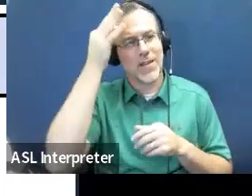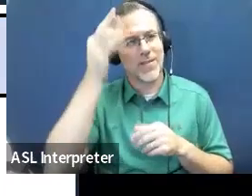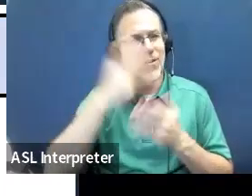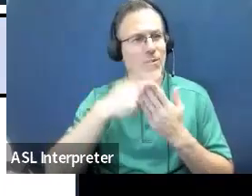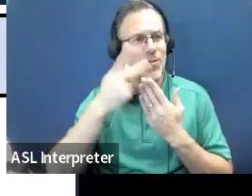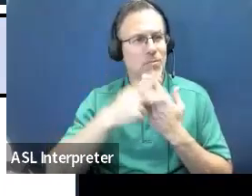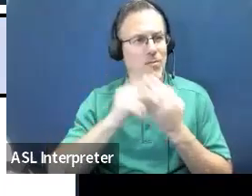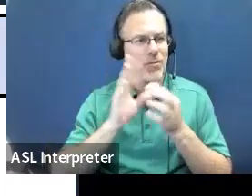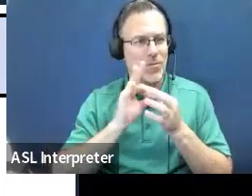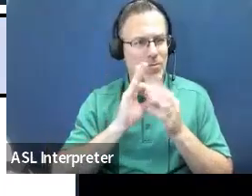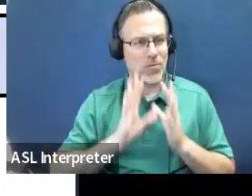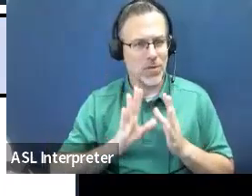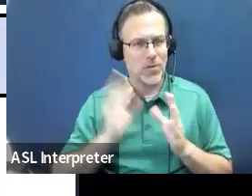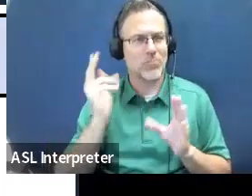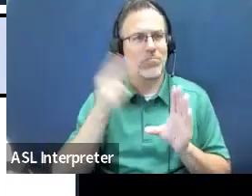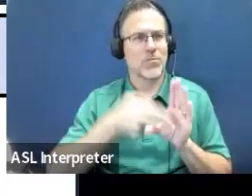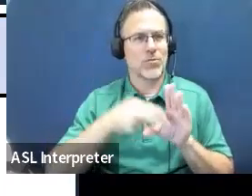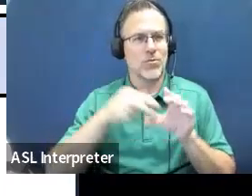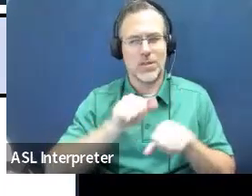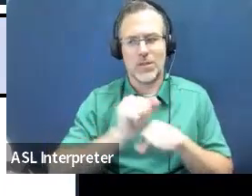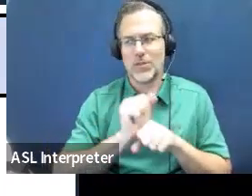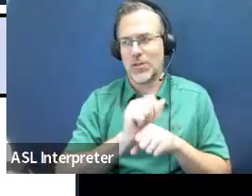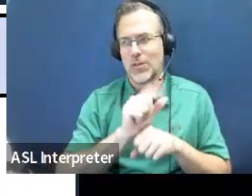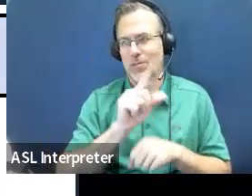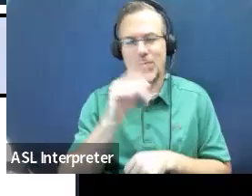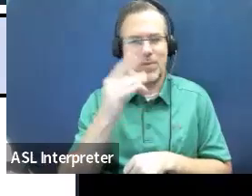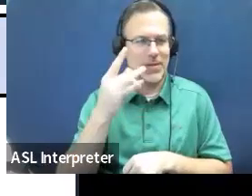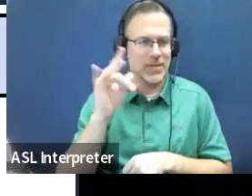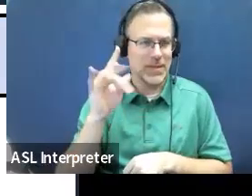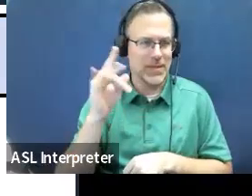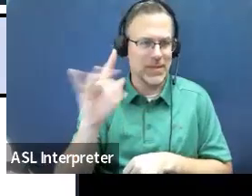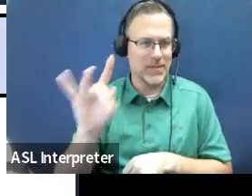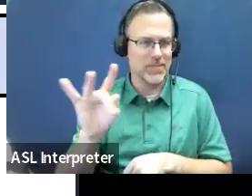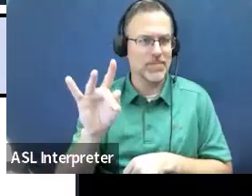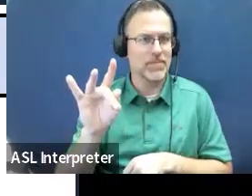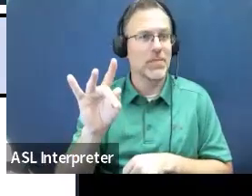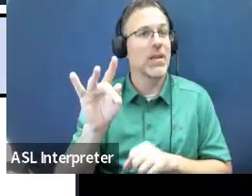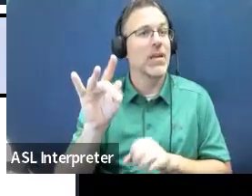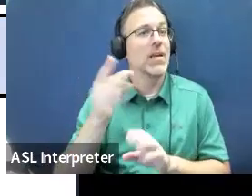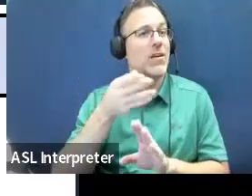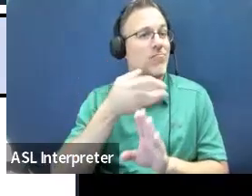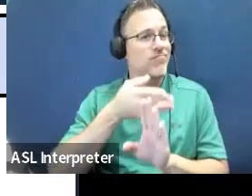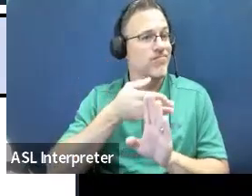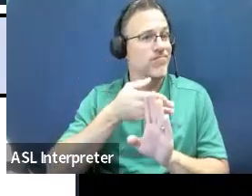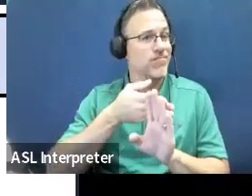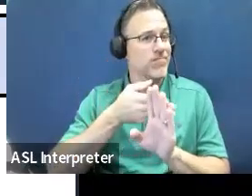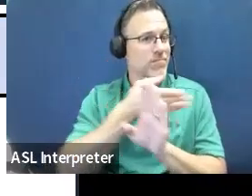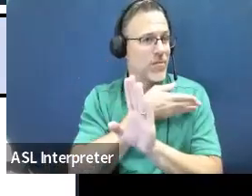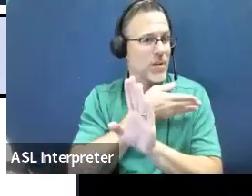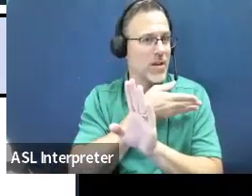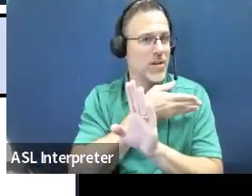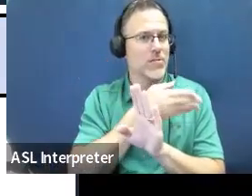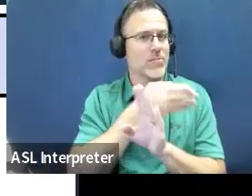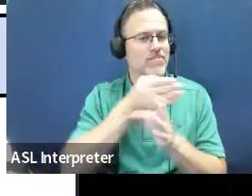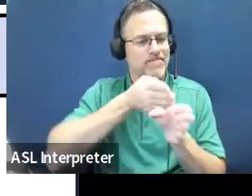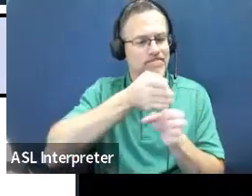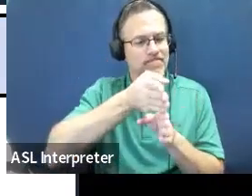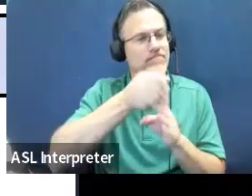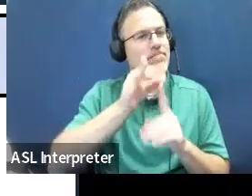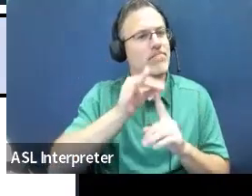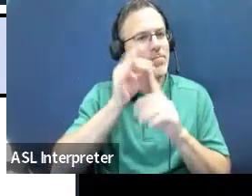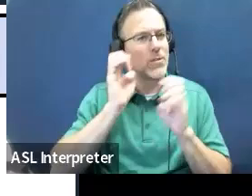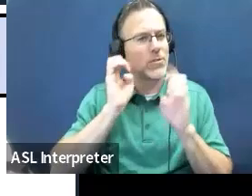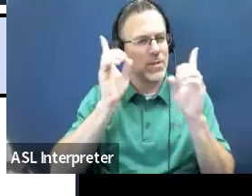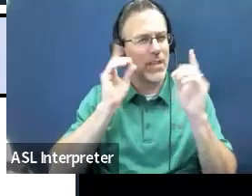I've been with the department since 2018. And before that, I was a special education teacher, worked primarily